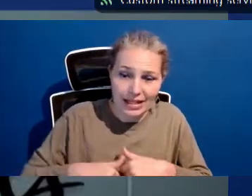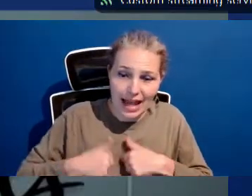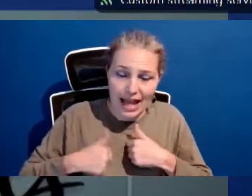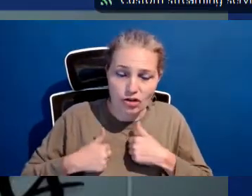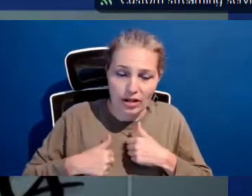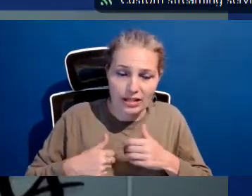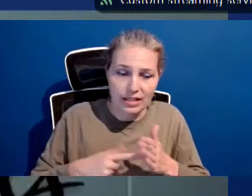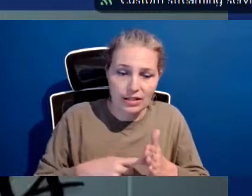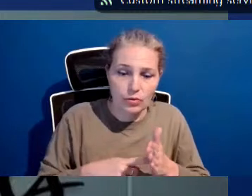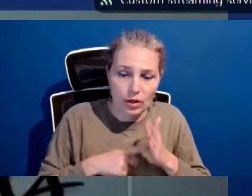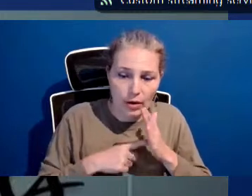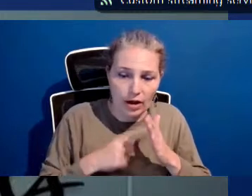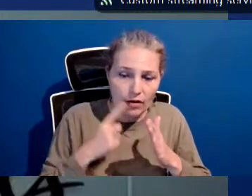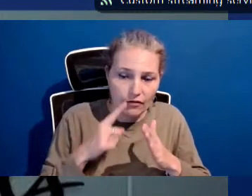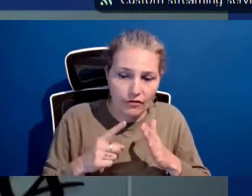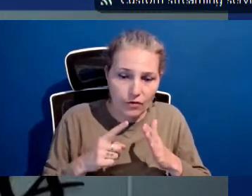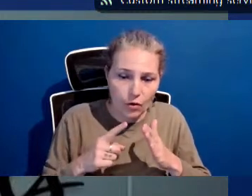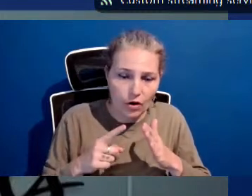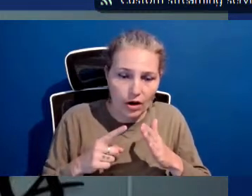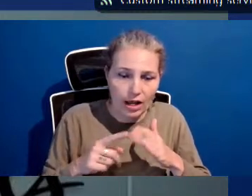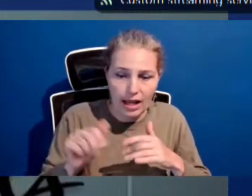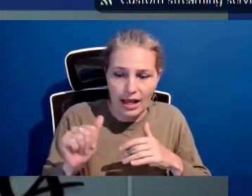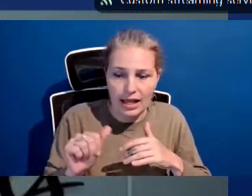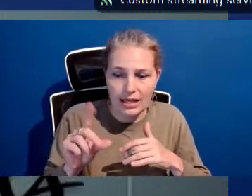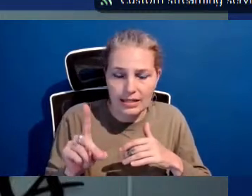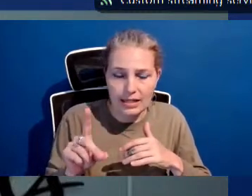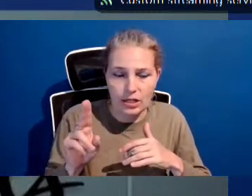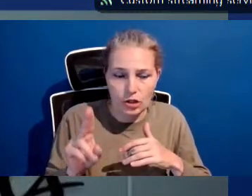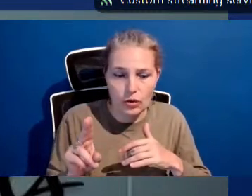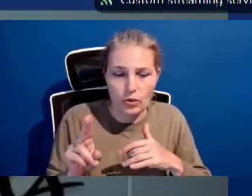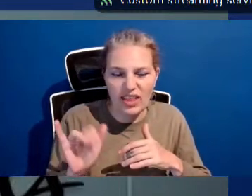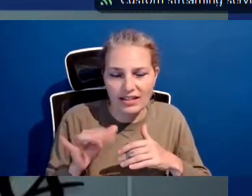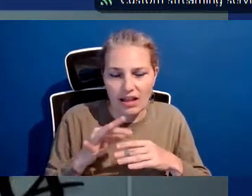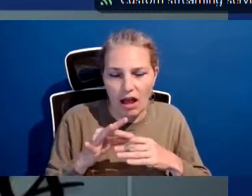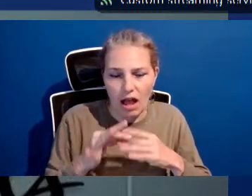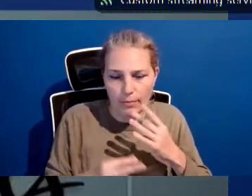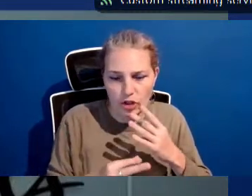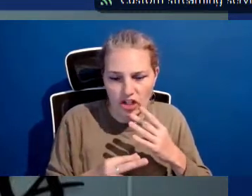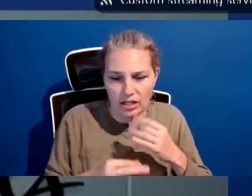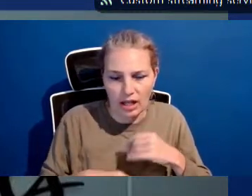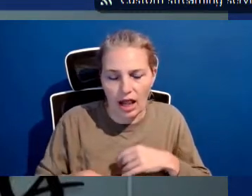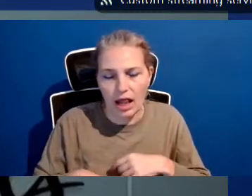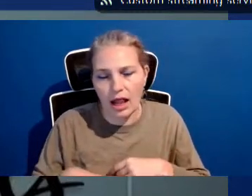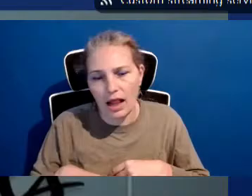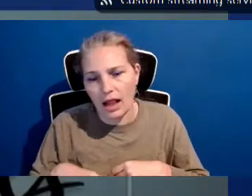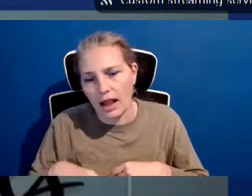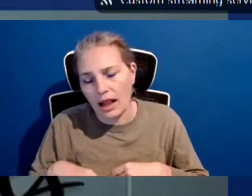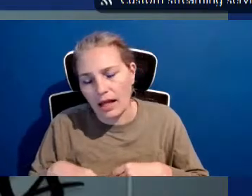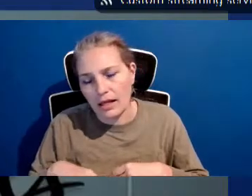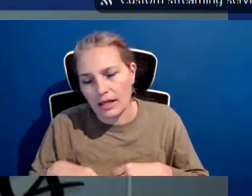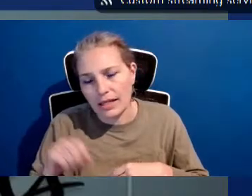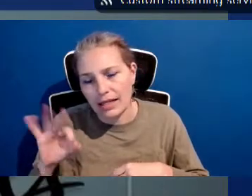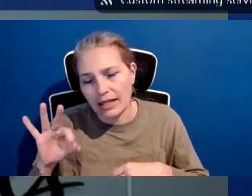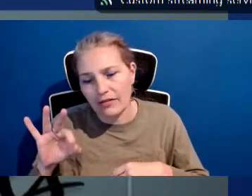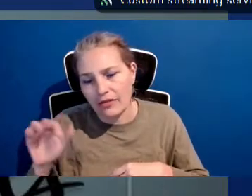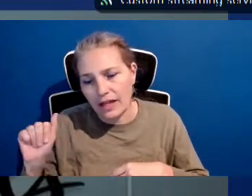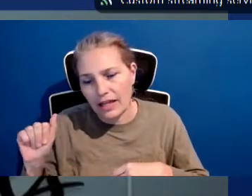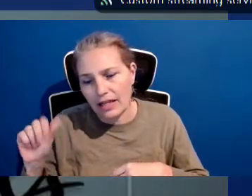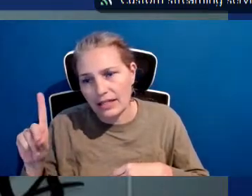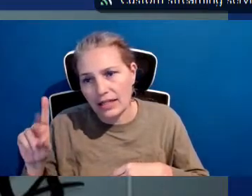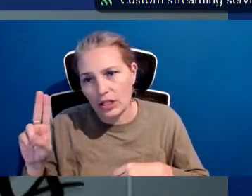required for an accessory dwelling unit, it would be optional. And then if an